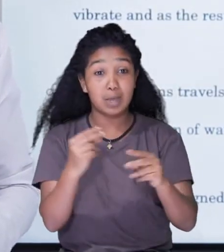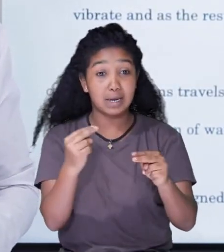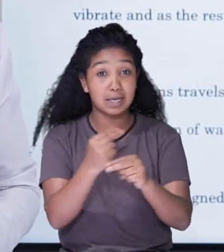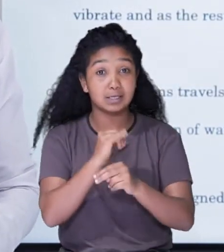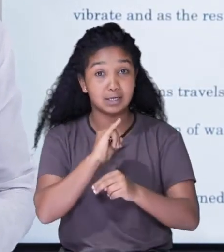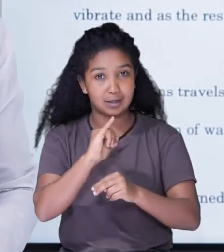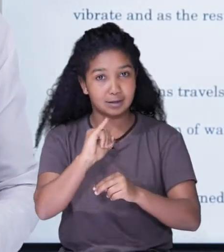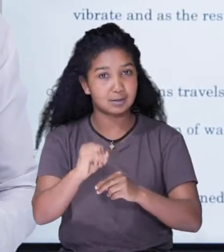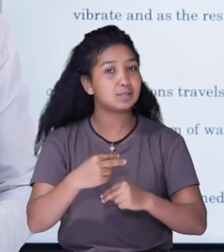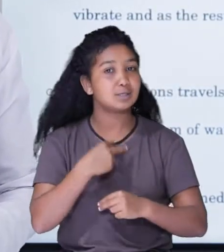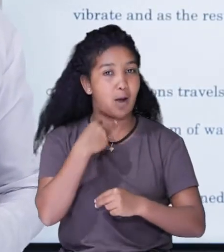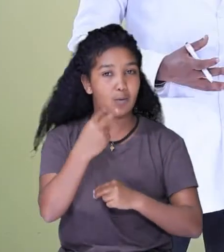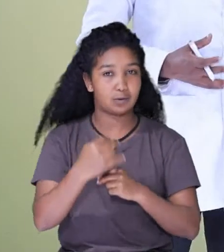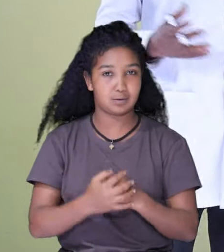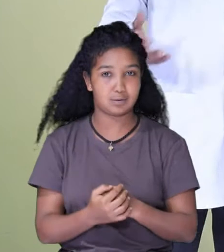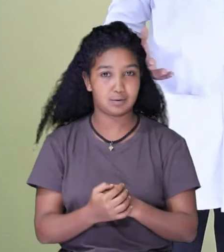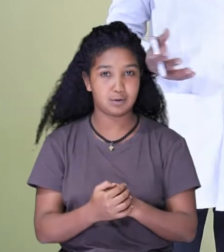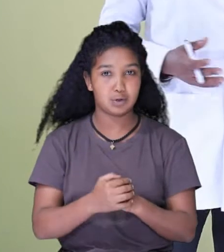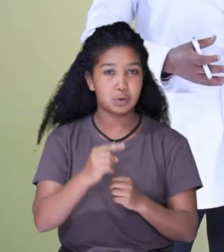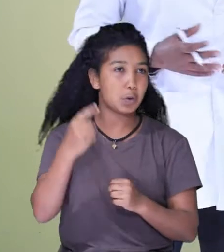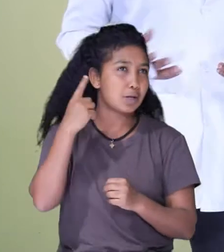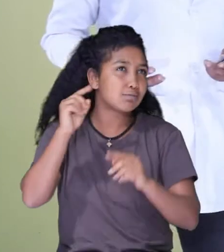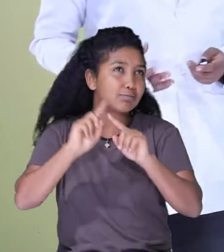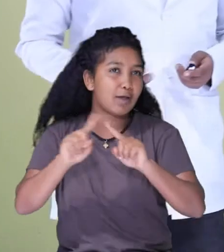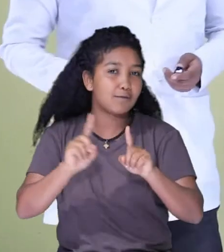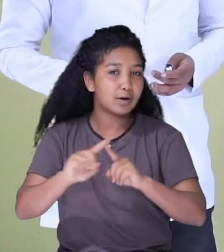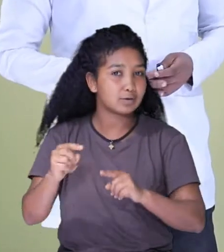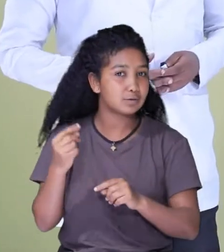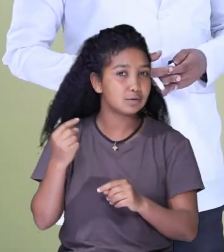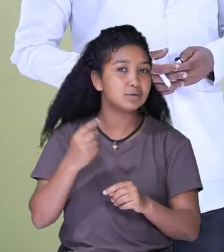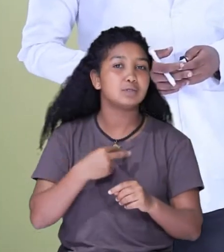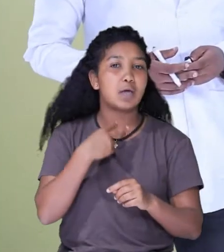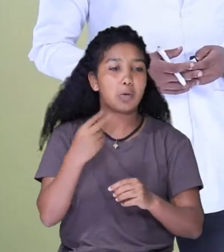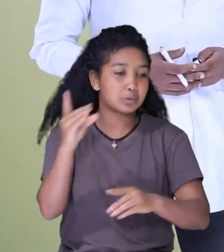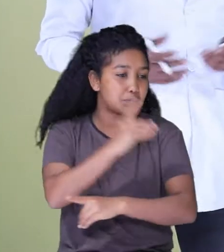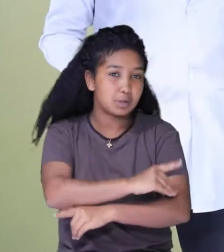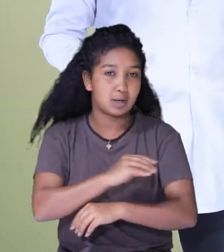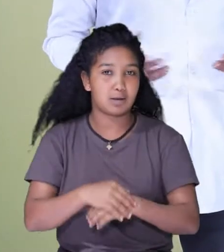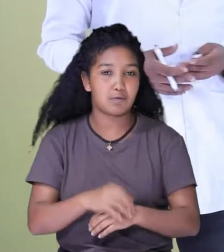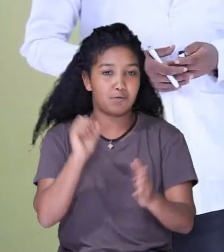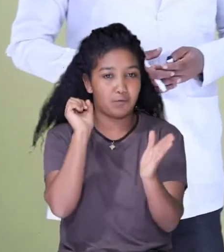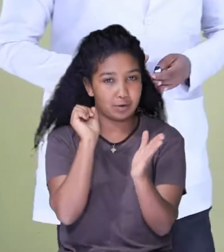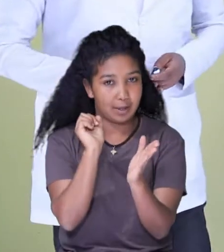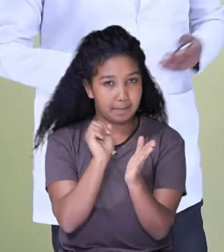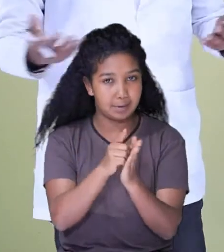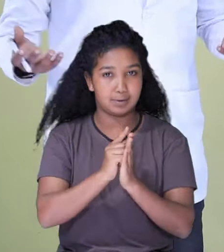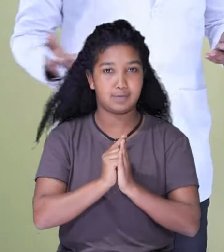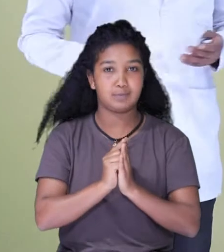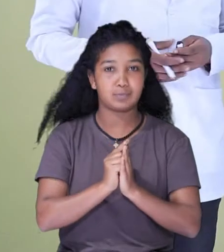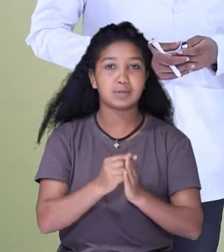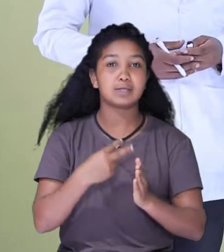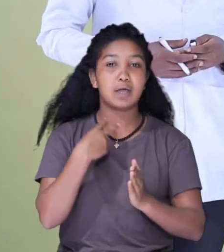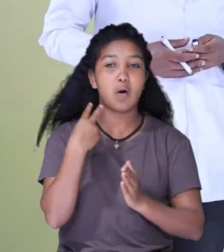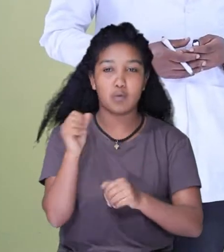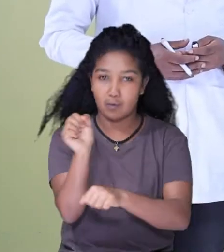nature is sound. You hear different sounds throughout a day. For example, the sound